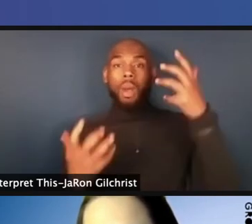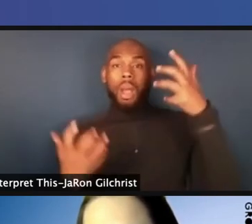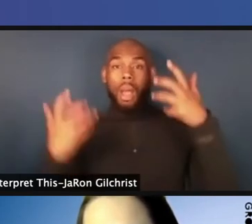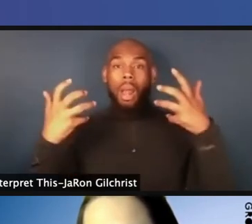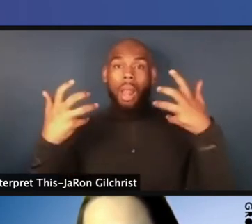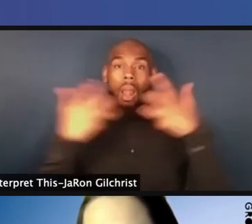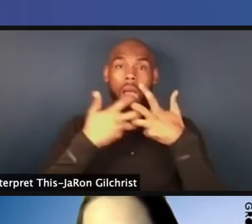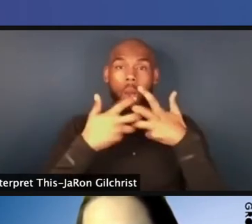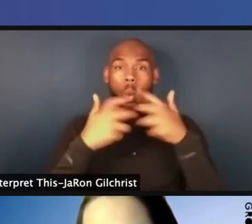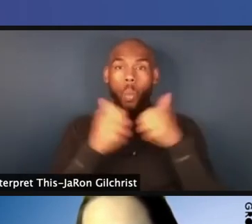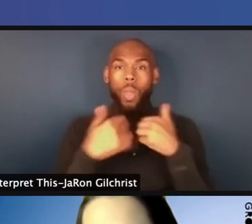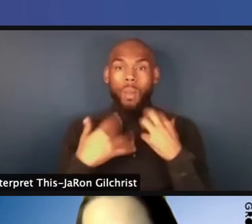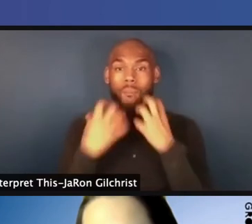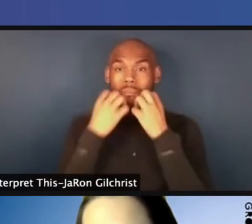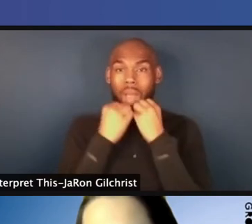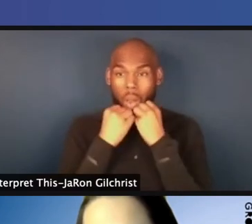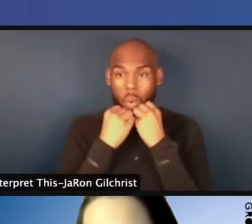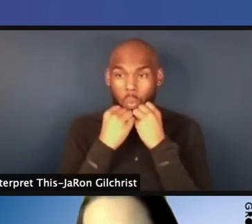are